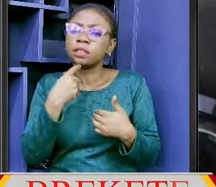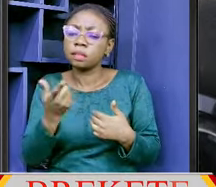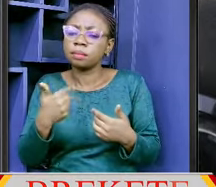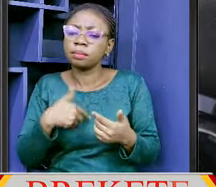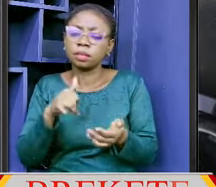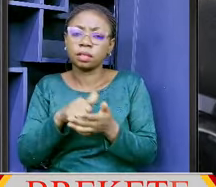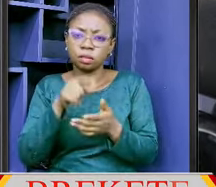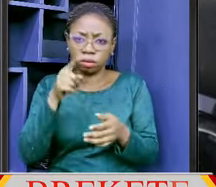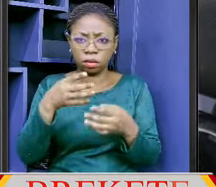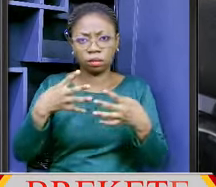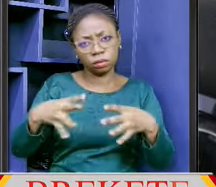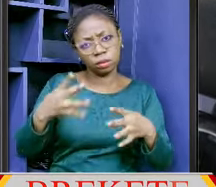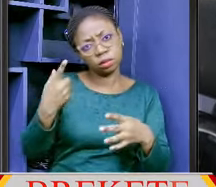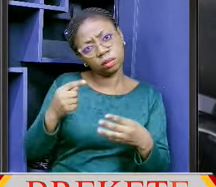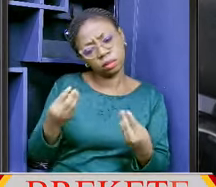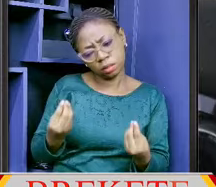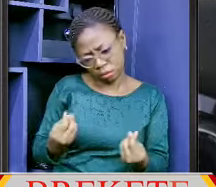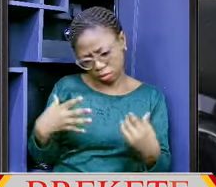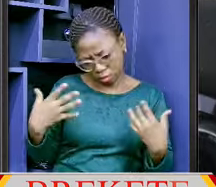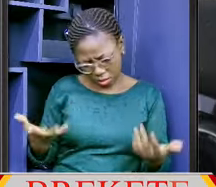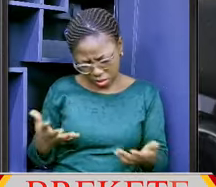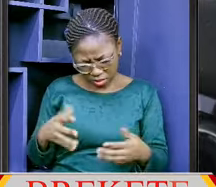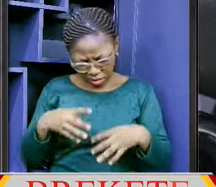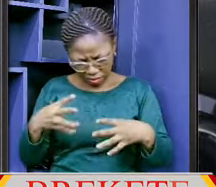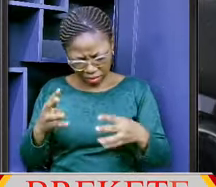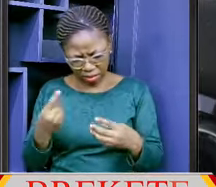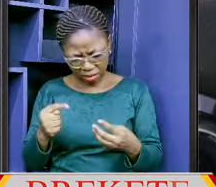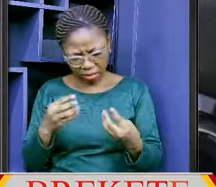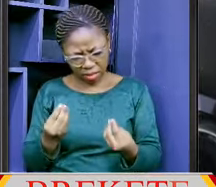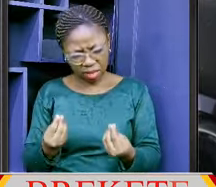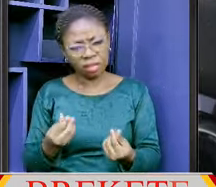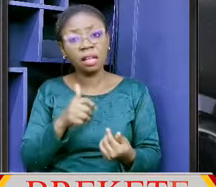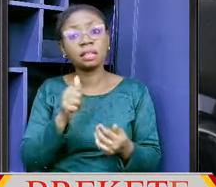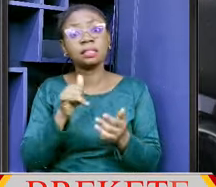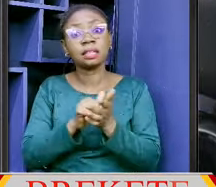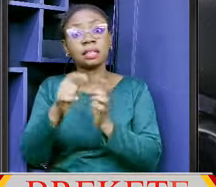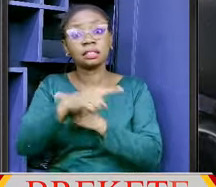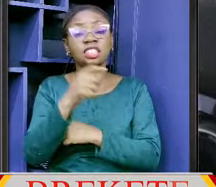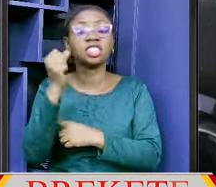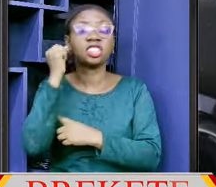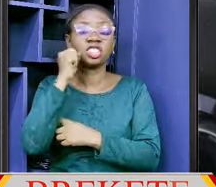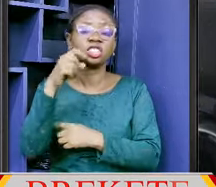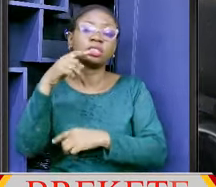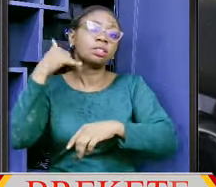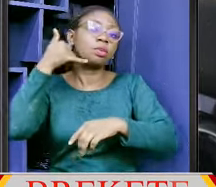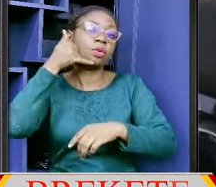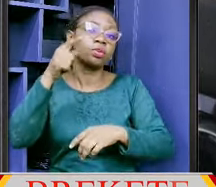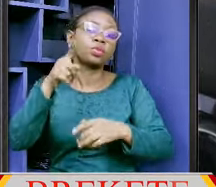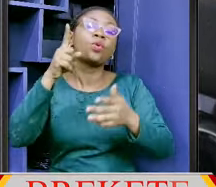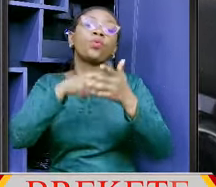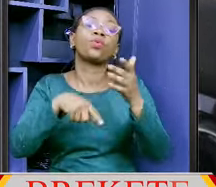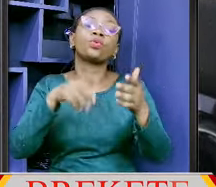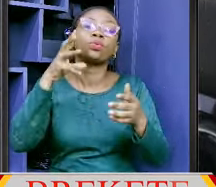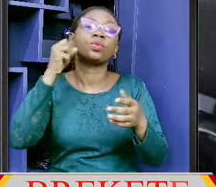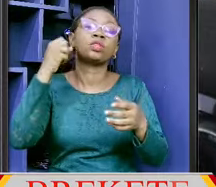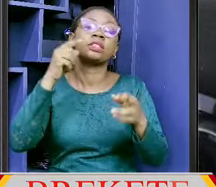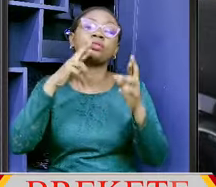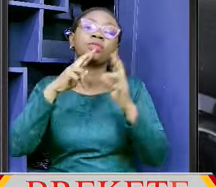they don't tell her, say, una don't sell the land. Brother, they don't sell the land. As that day when she called you, waiting be the answer where you give